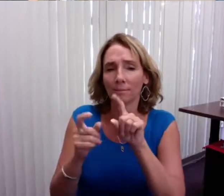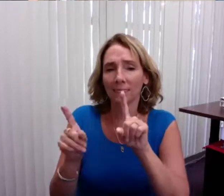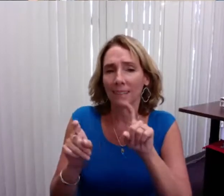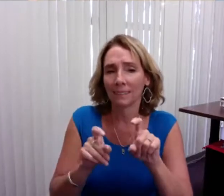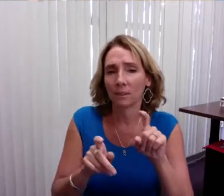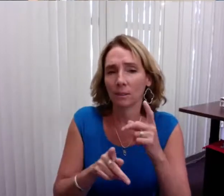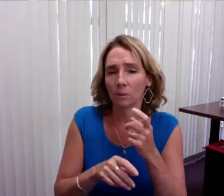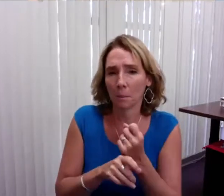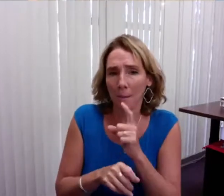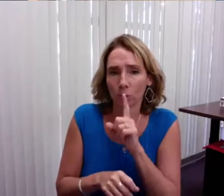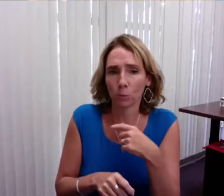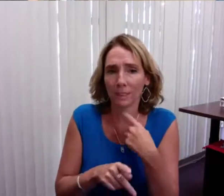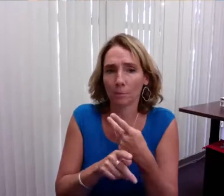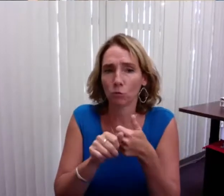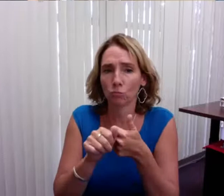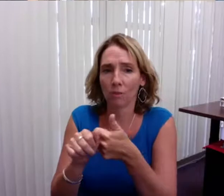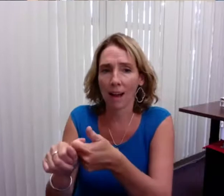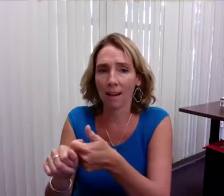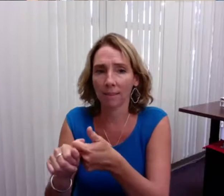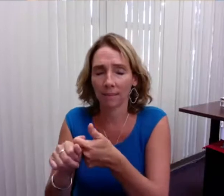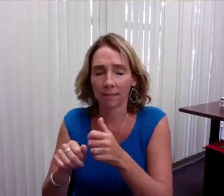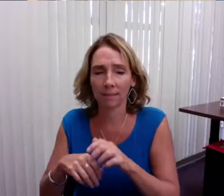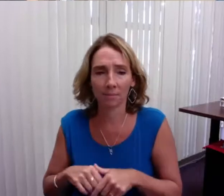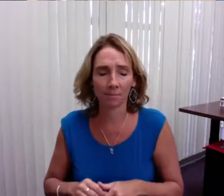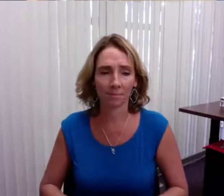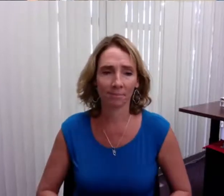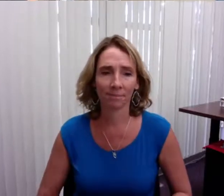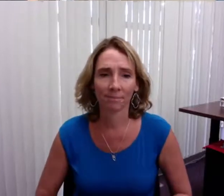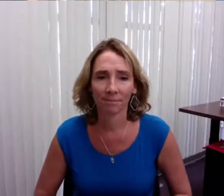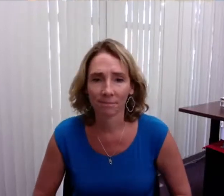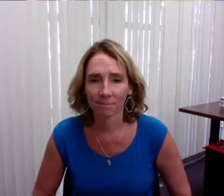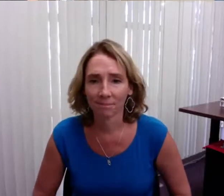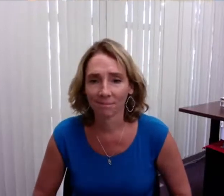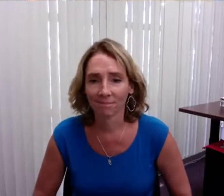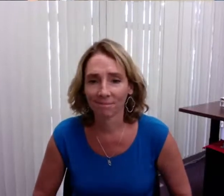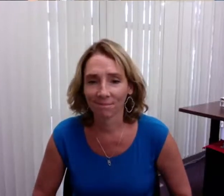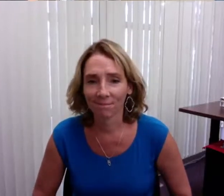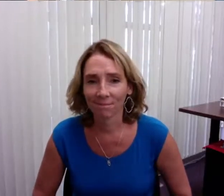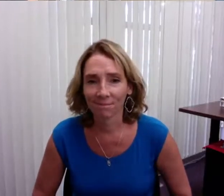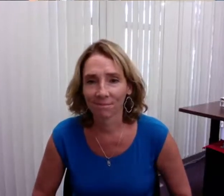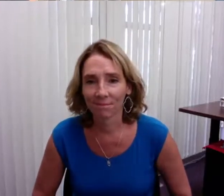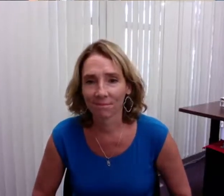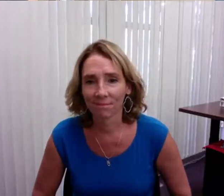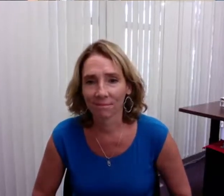window of time in between tests so that we can have more accurate results and keep track of what's going on.